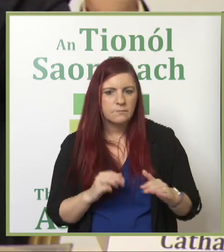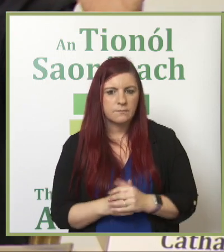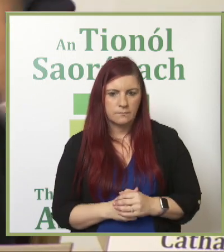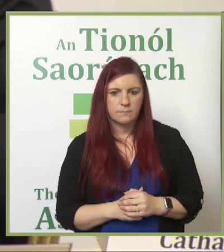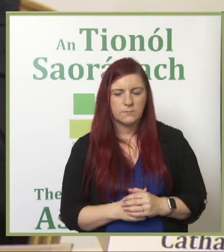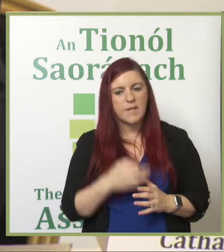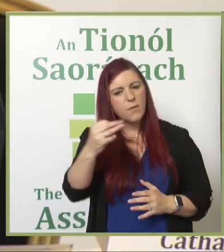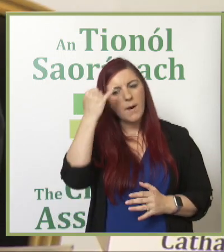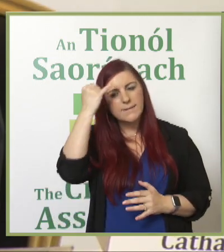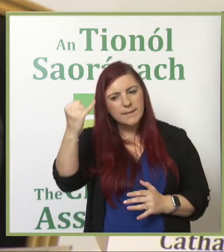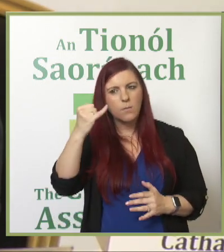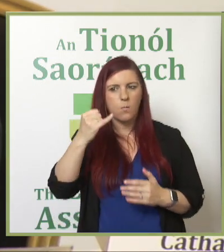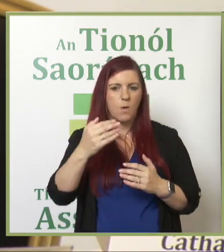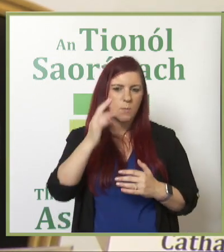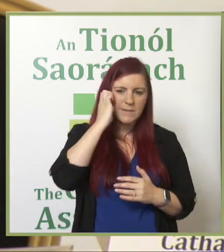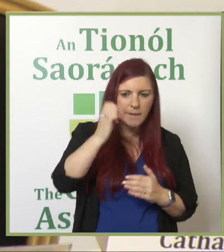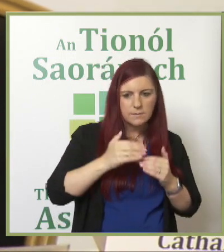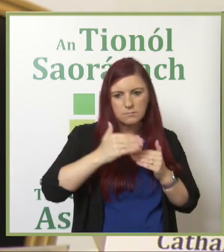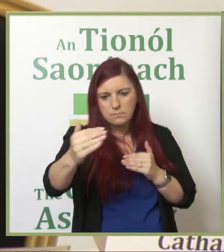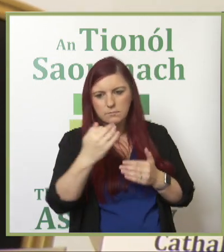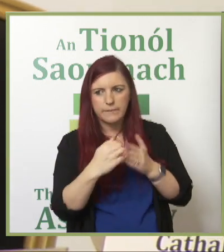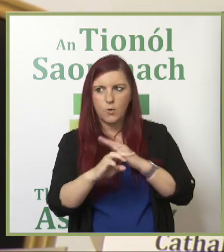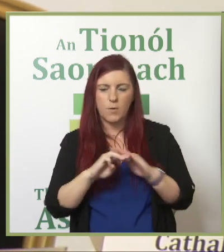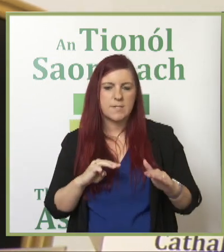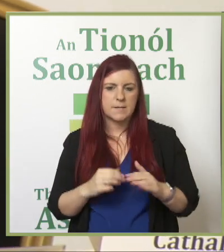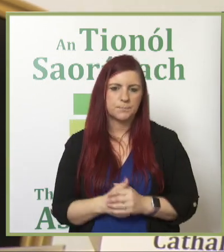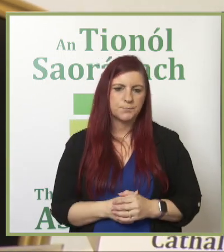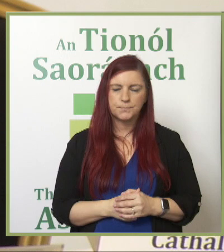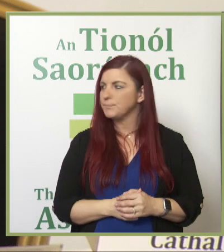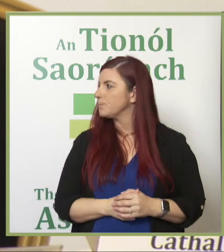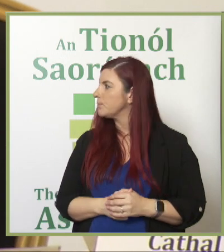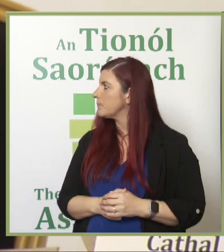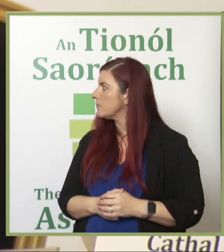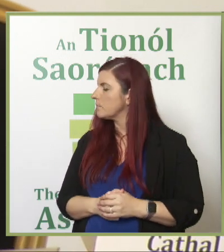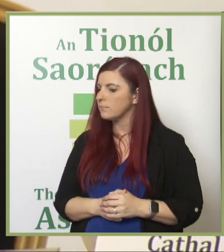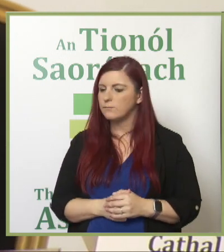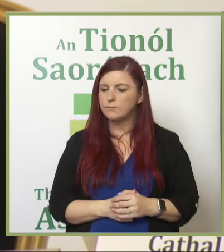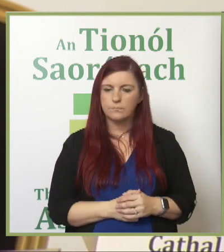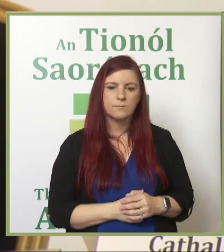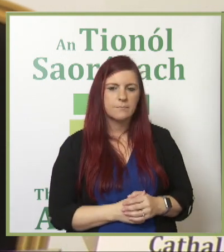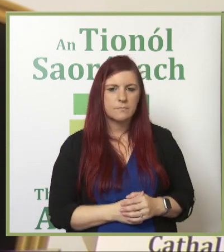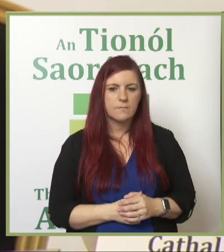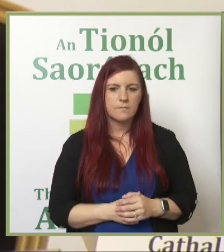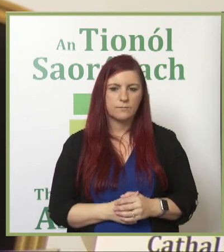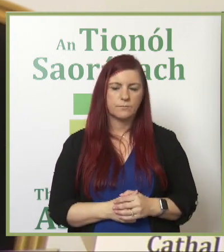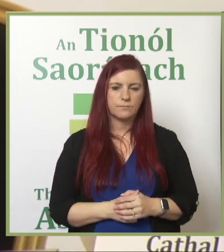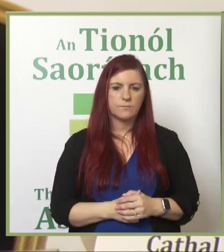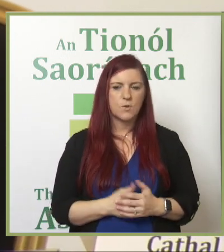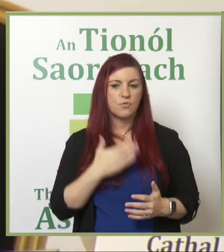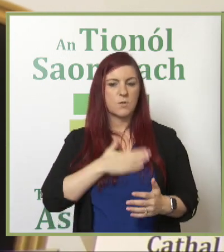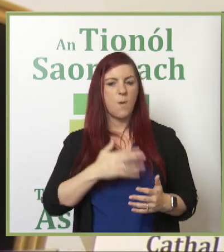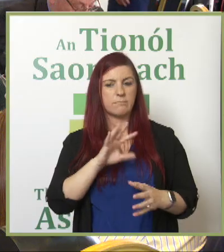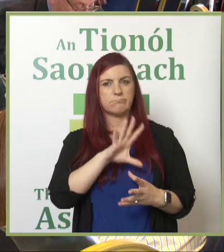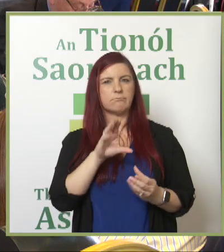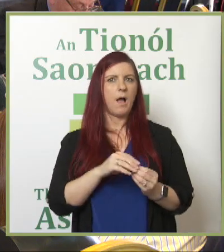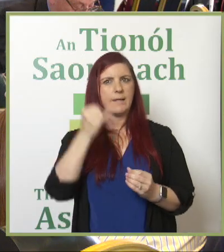shape, not just for today, but beyond today, help you have a lens towards the next few months of it overall.